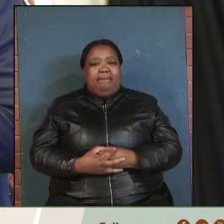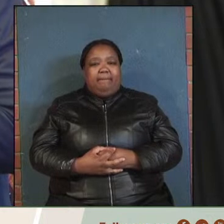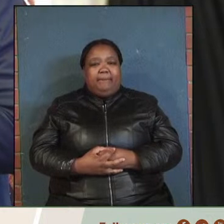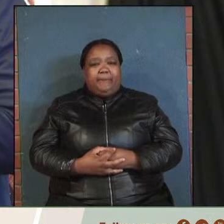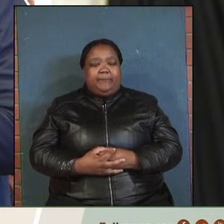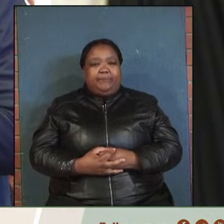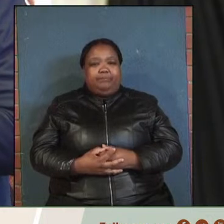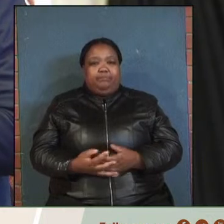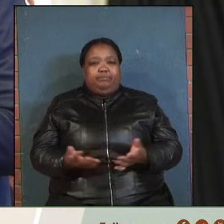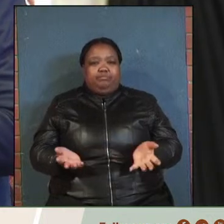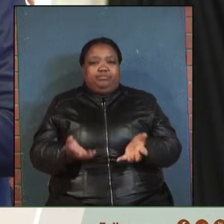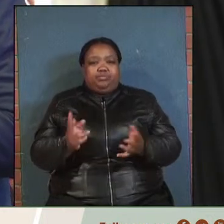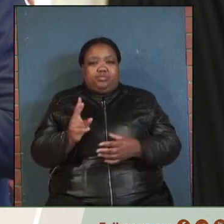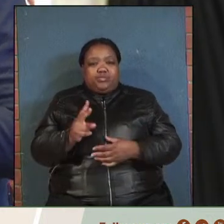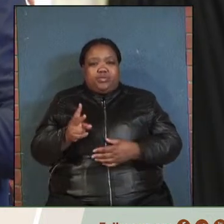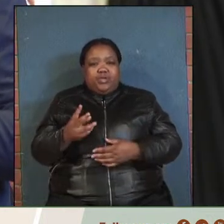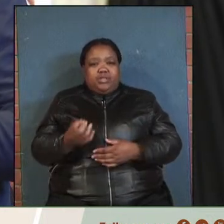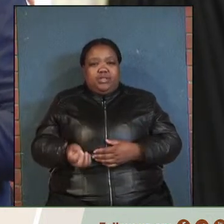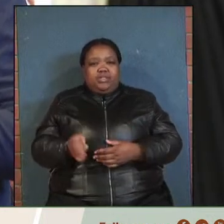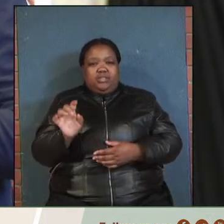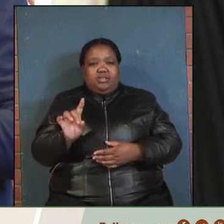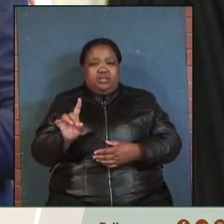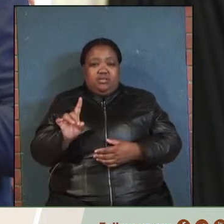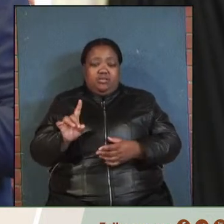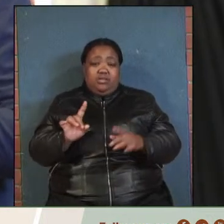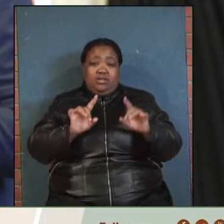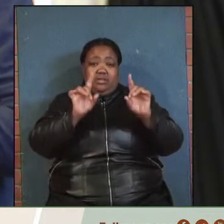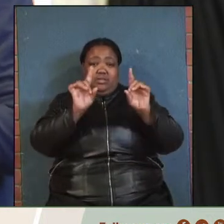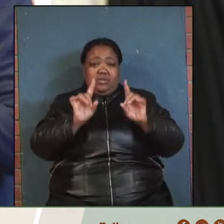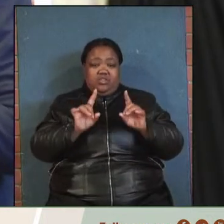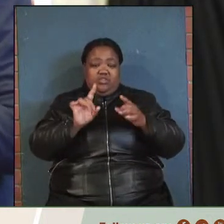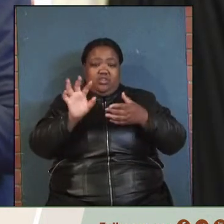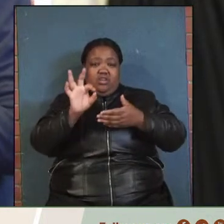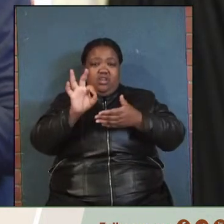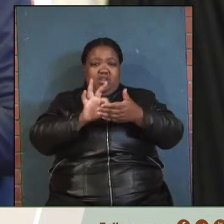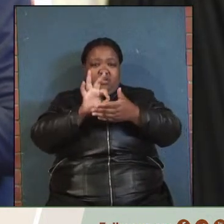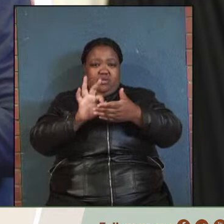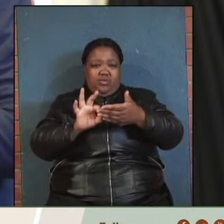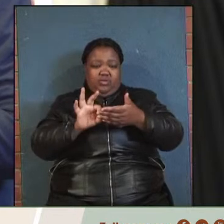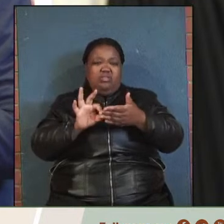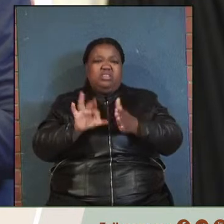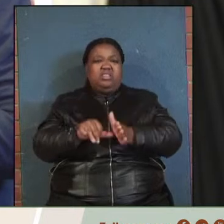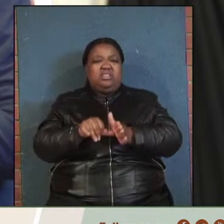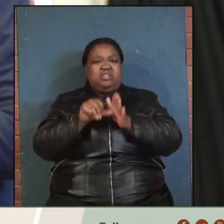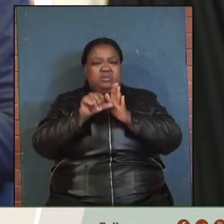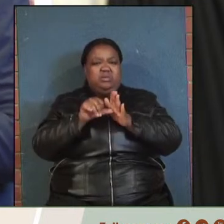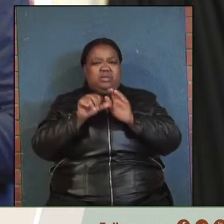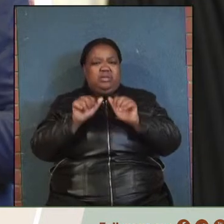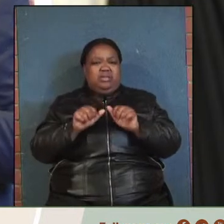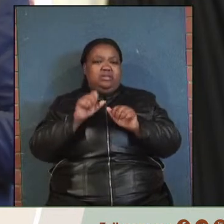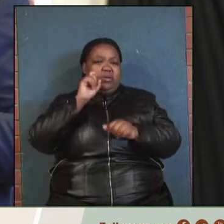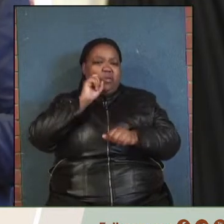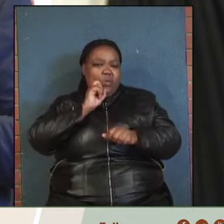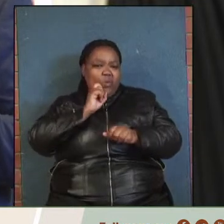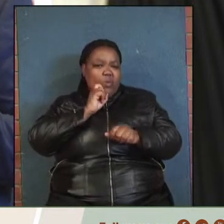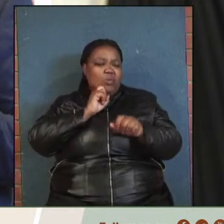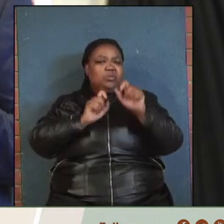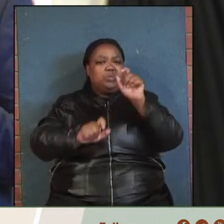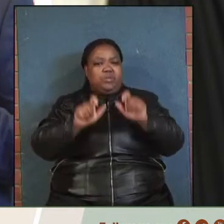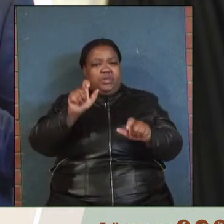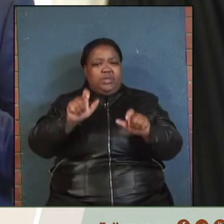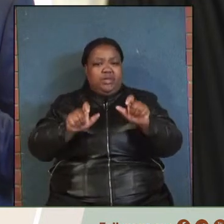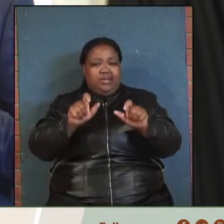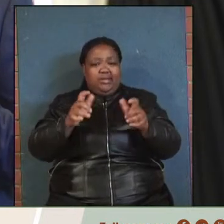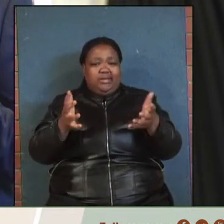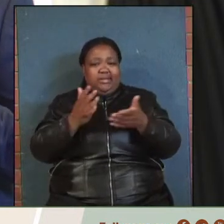Now, we also have special votes, and that becomes very important, especially for our elderly persons that